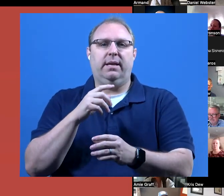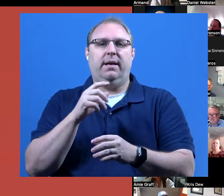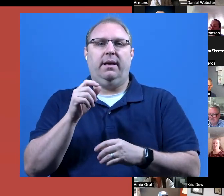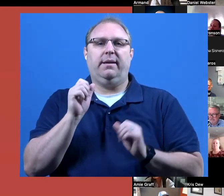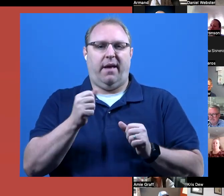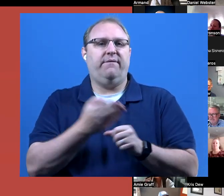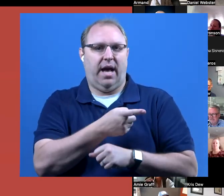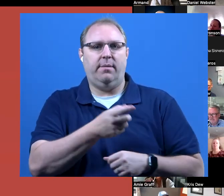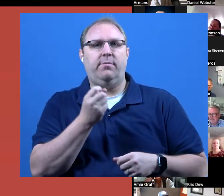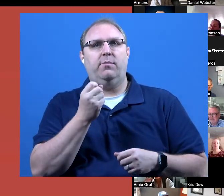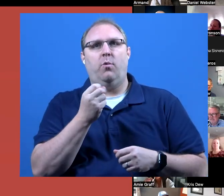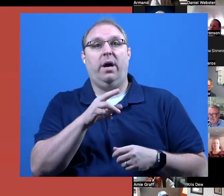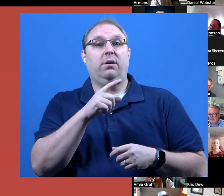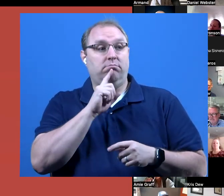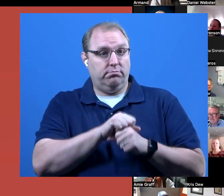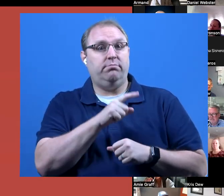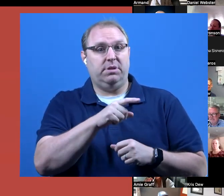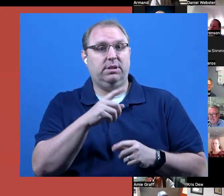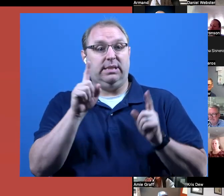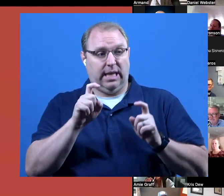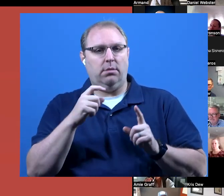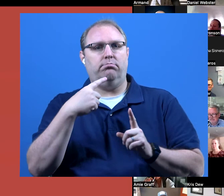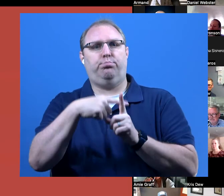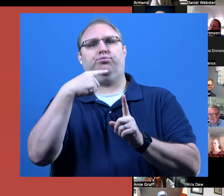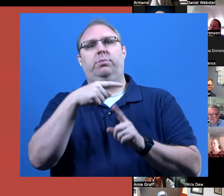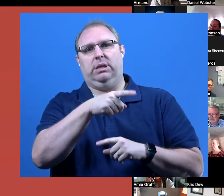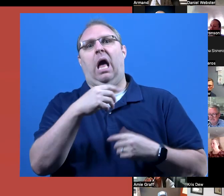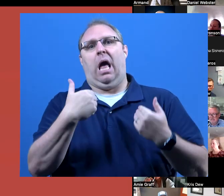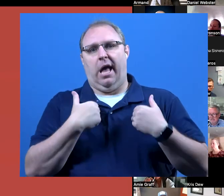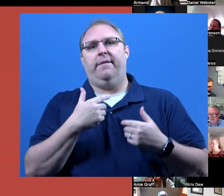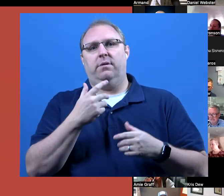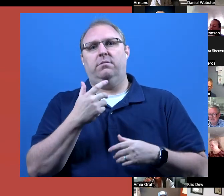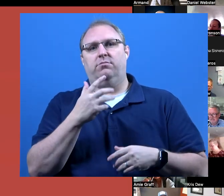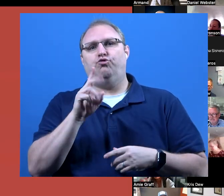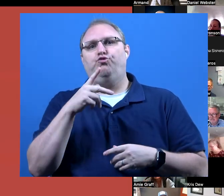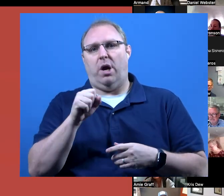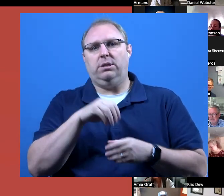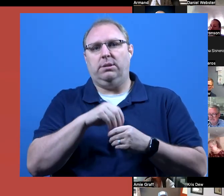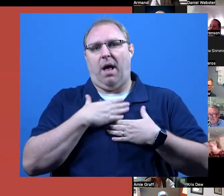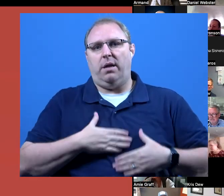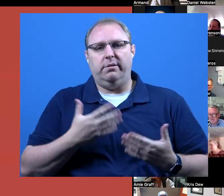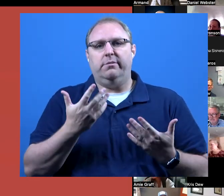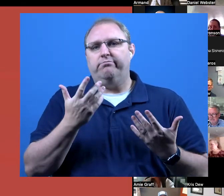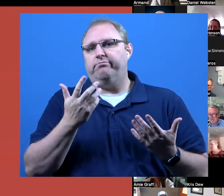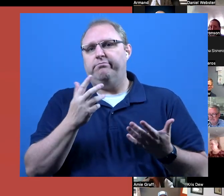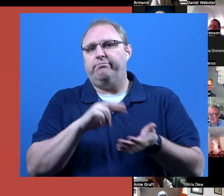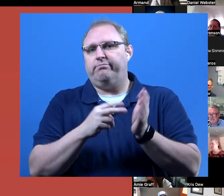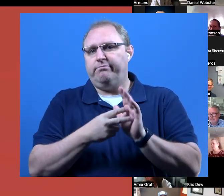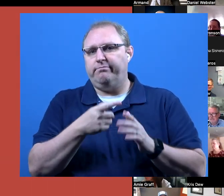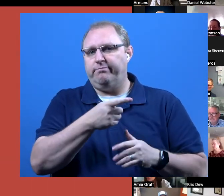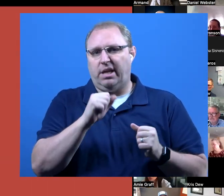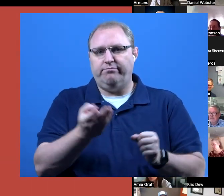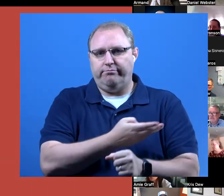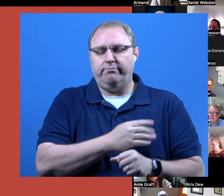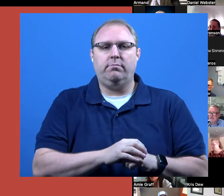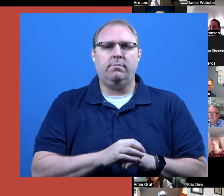final Q&A on? We did have one other question for FMLA, if you want to, Diane, if you want to come up. Come on up, Diane. Actually,